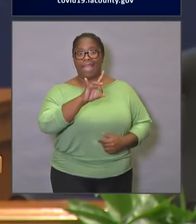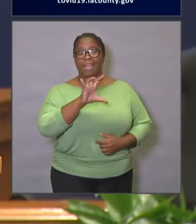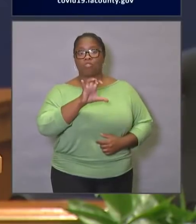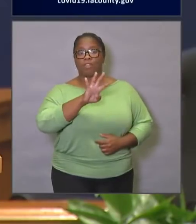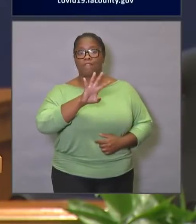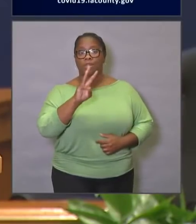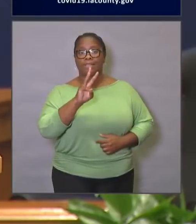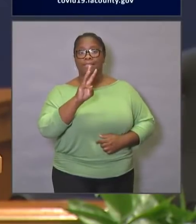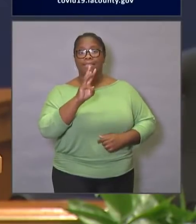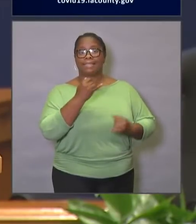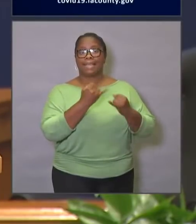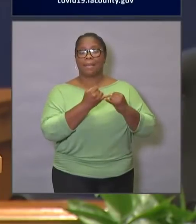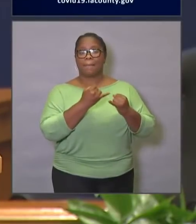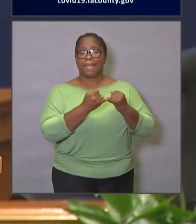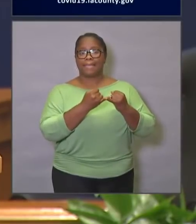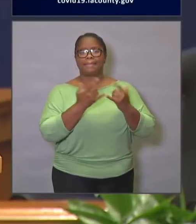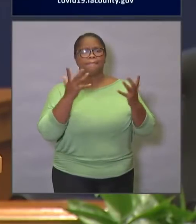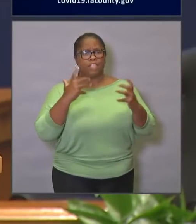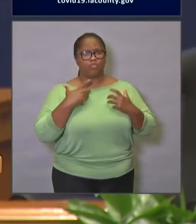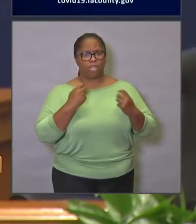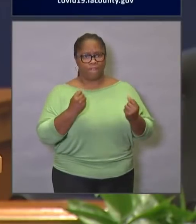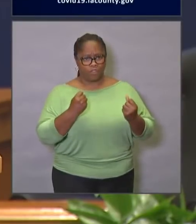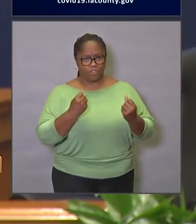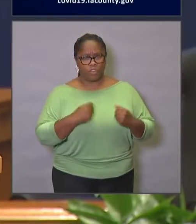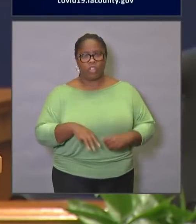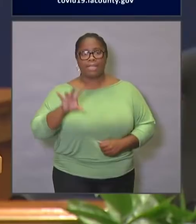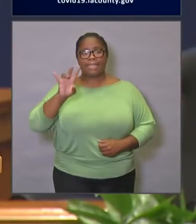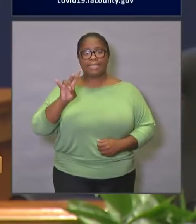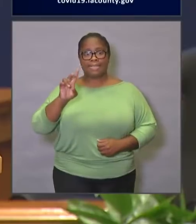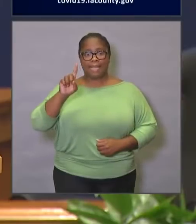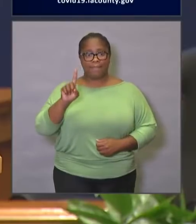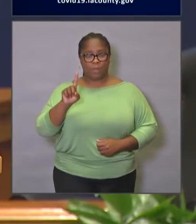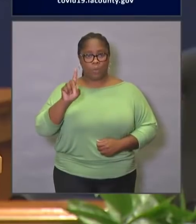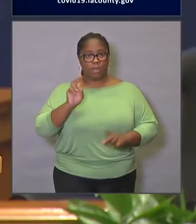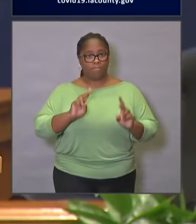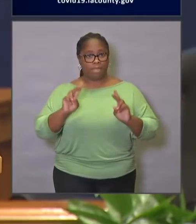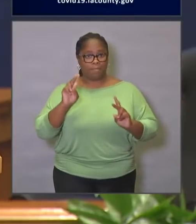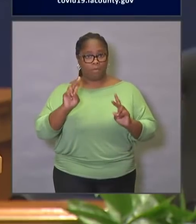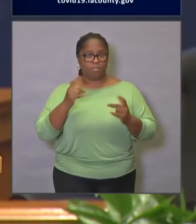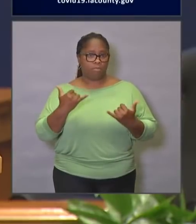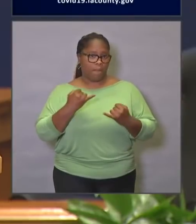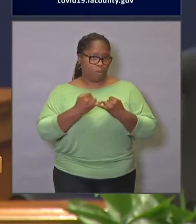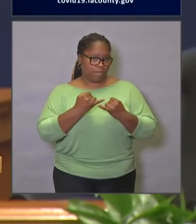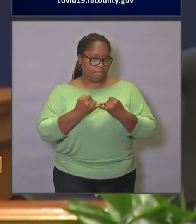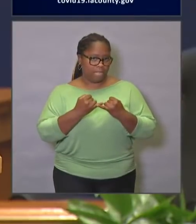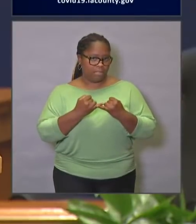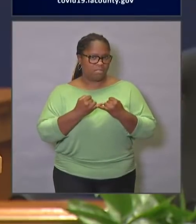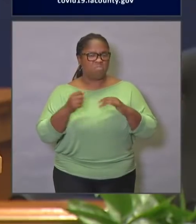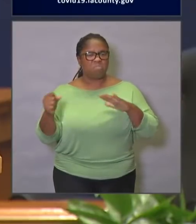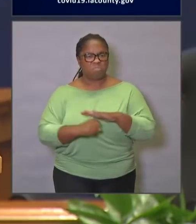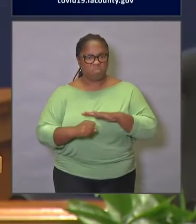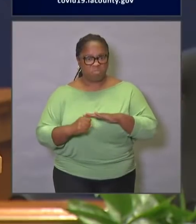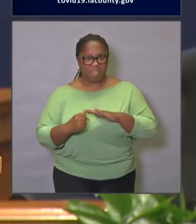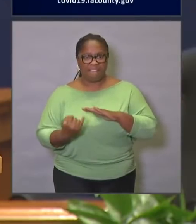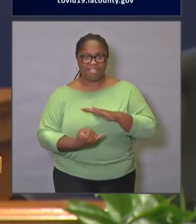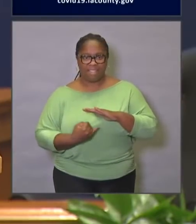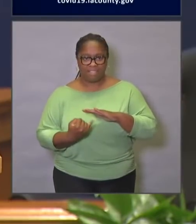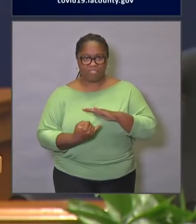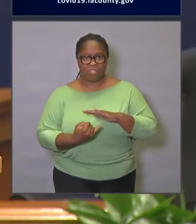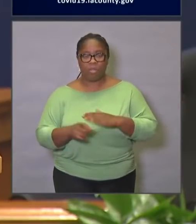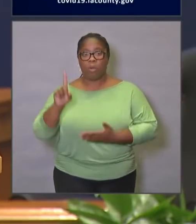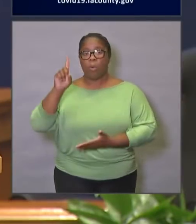people who are incarcerated and have recovered, 71 people who are incarcerated and are in isolation,